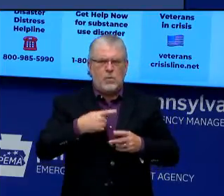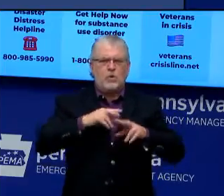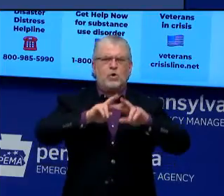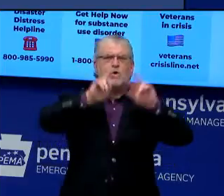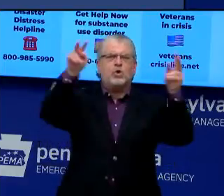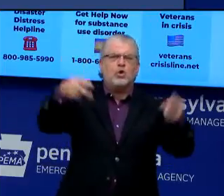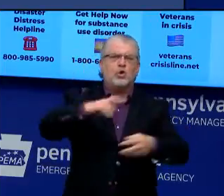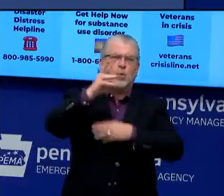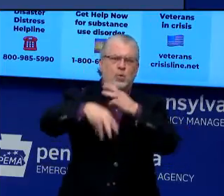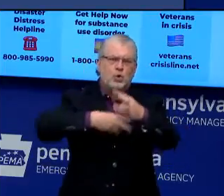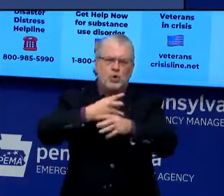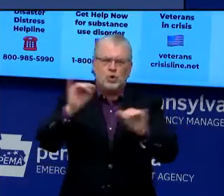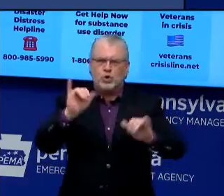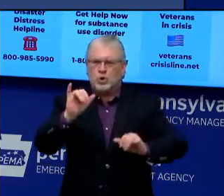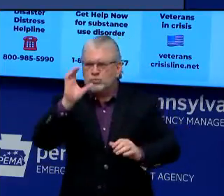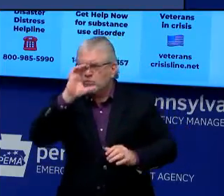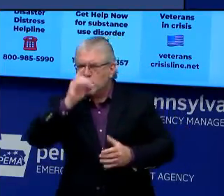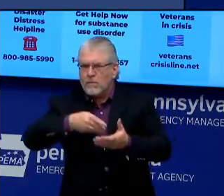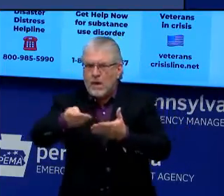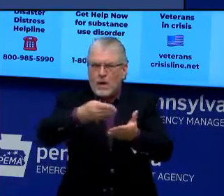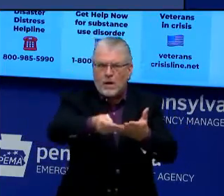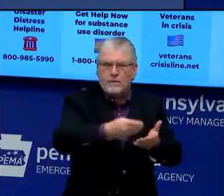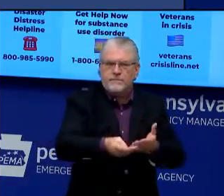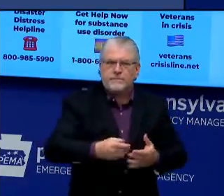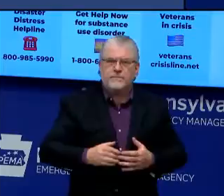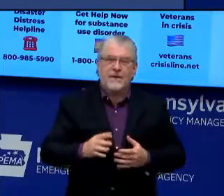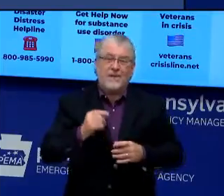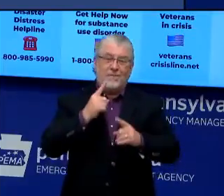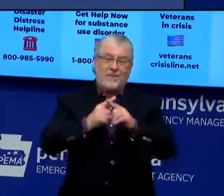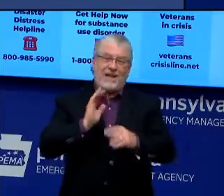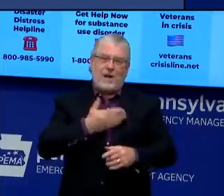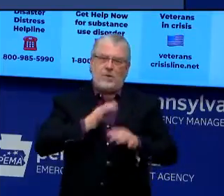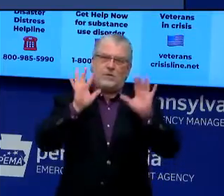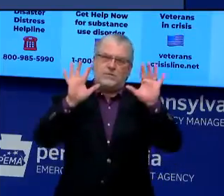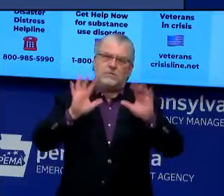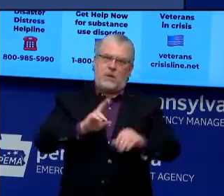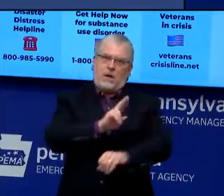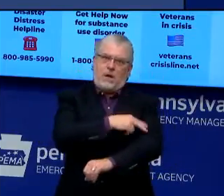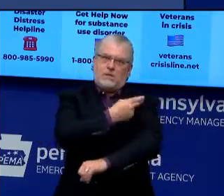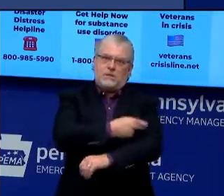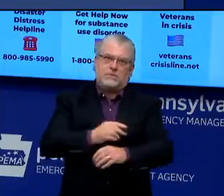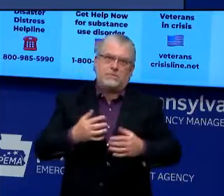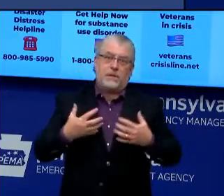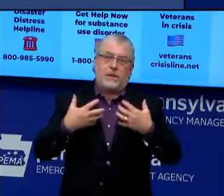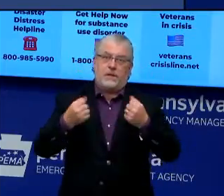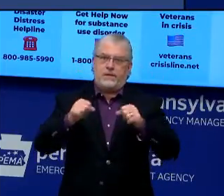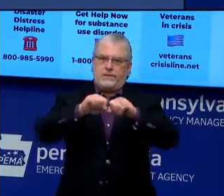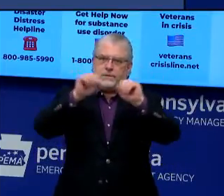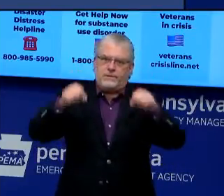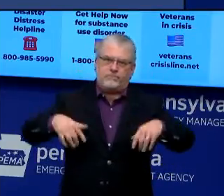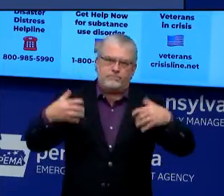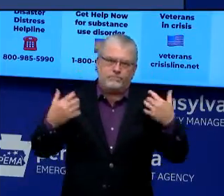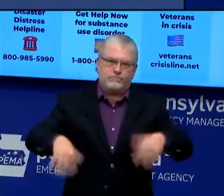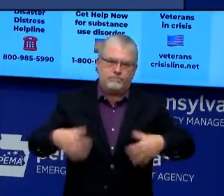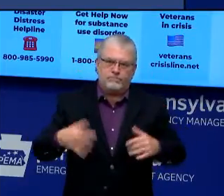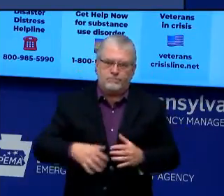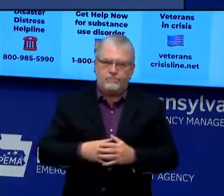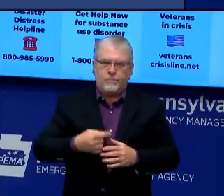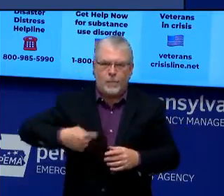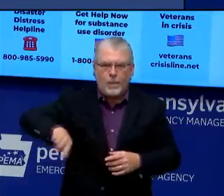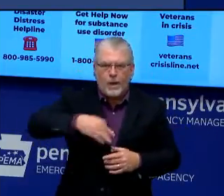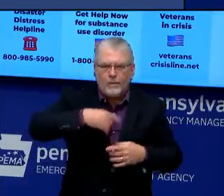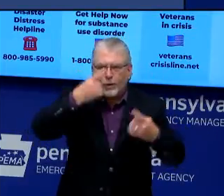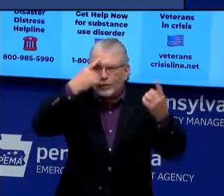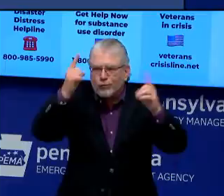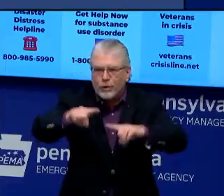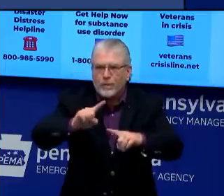and the hospital association through their mutual aid agreement. And this has actually happened, that we know that that supplies from the